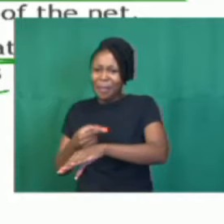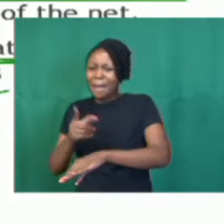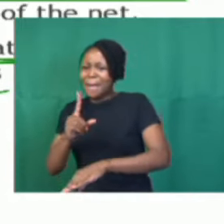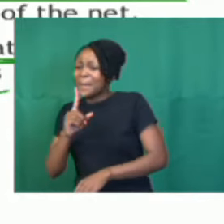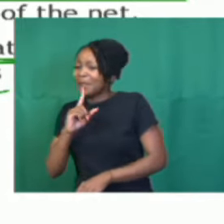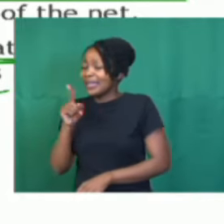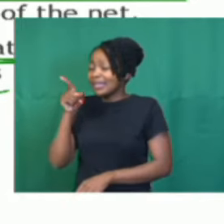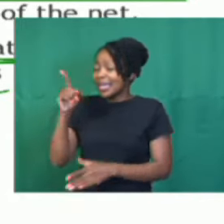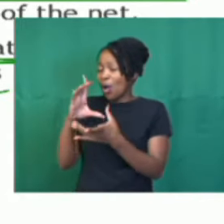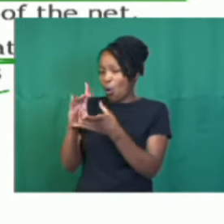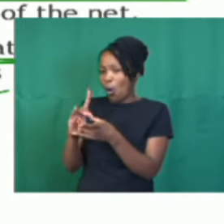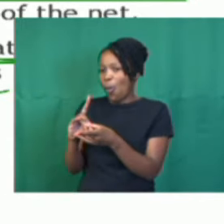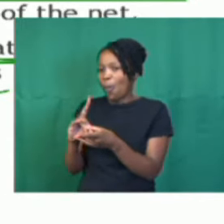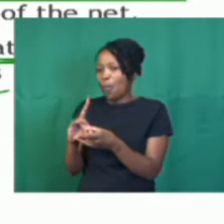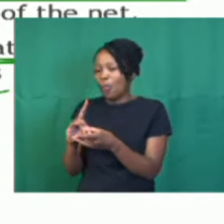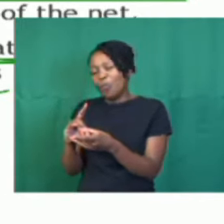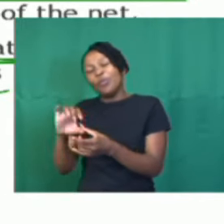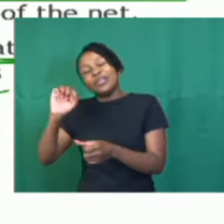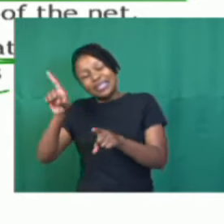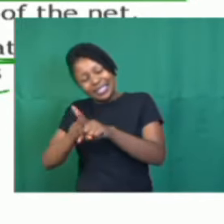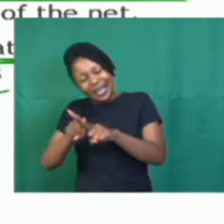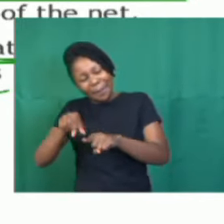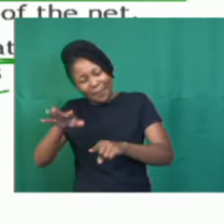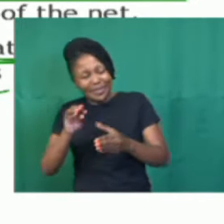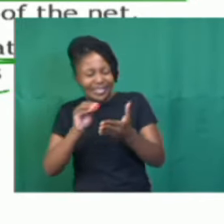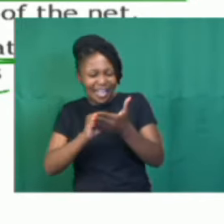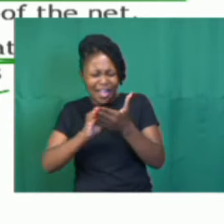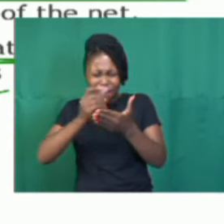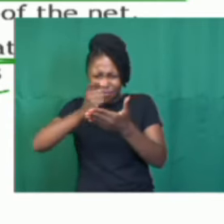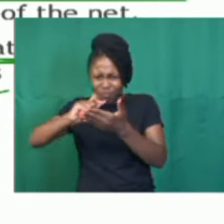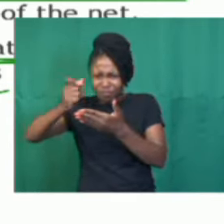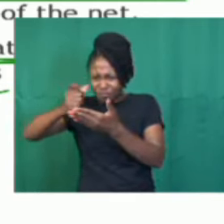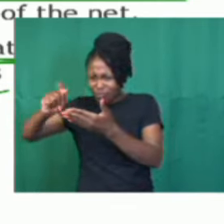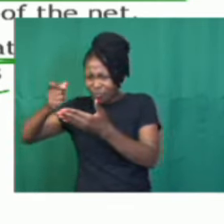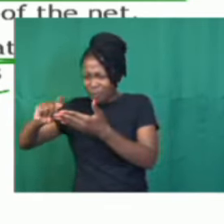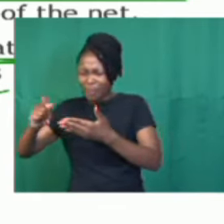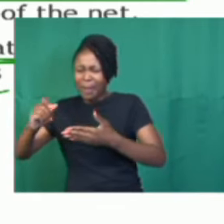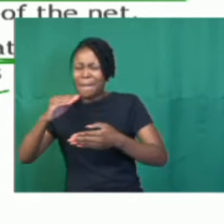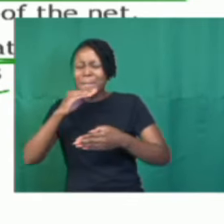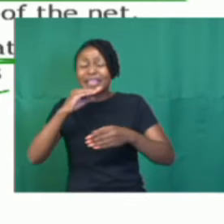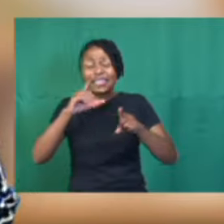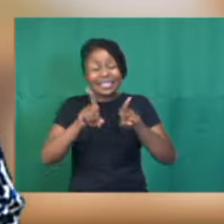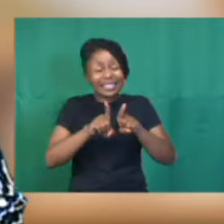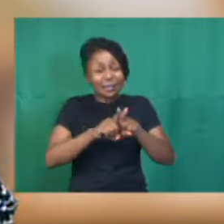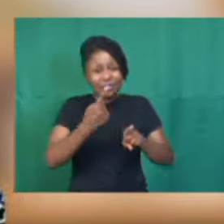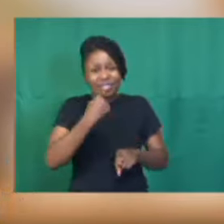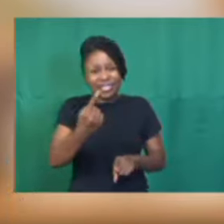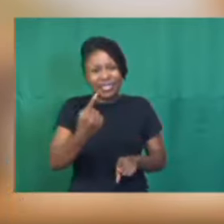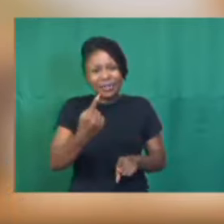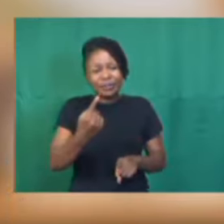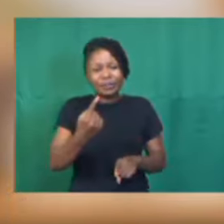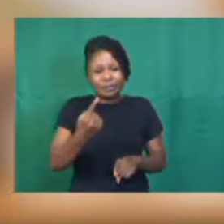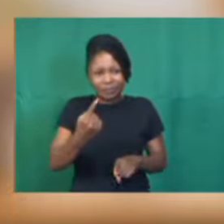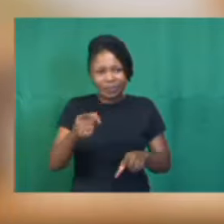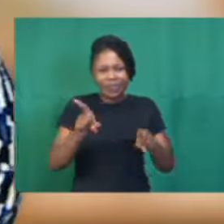make those notes. As I have said earlier on, that it is a somewhat an interaction with